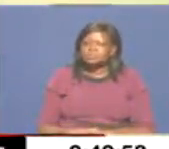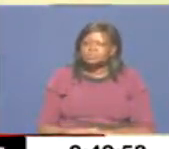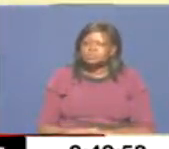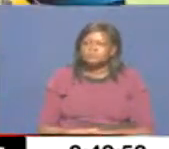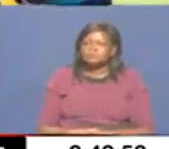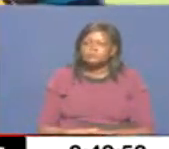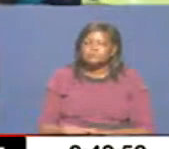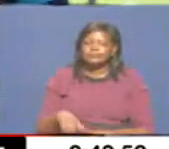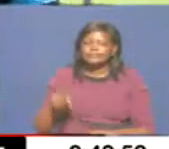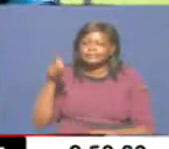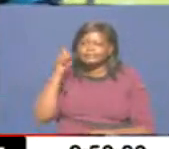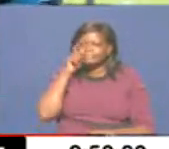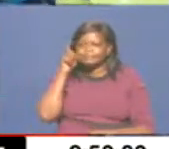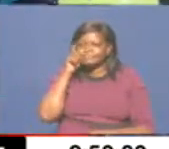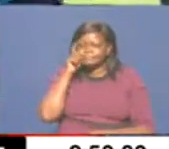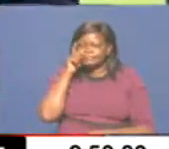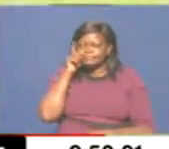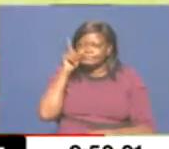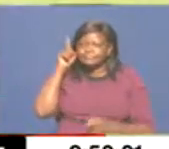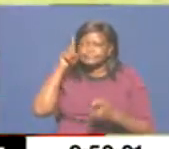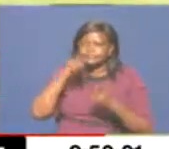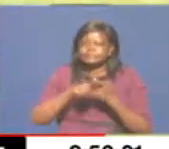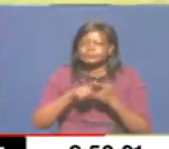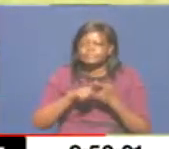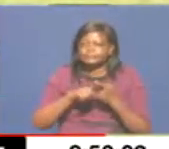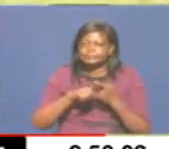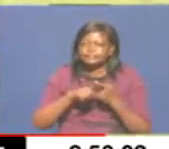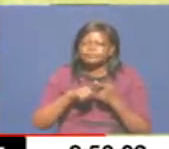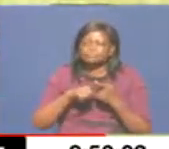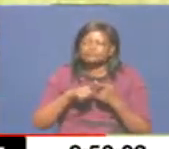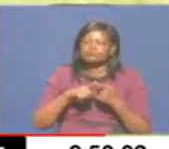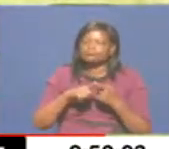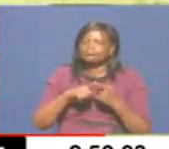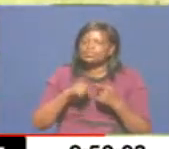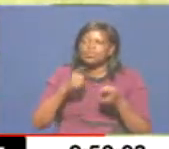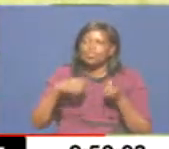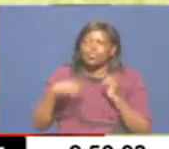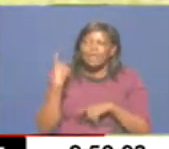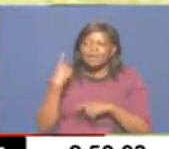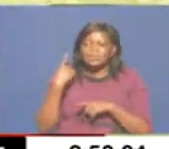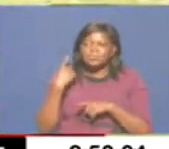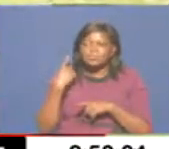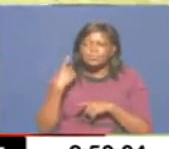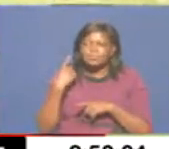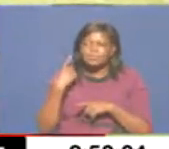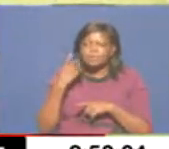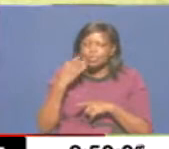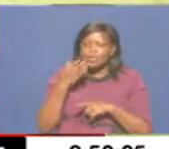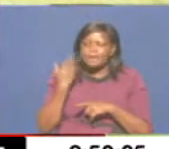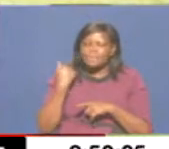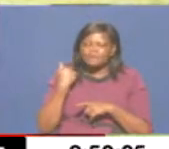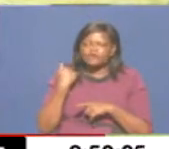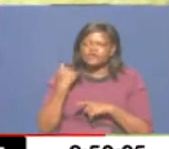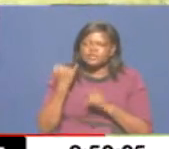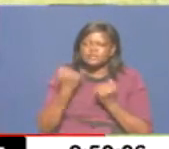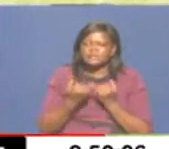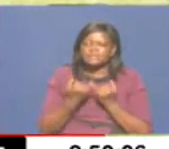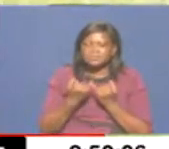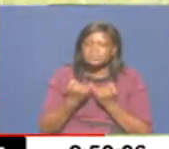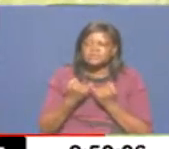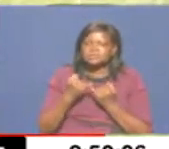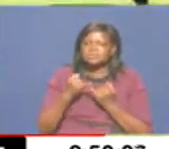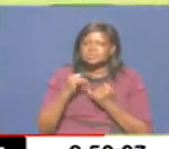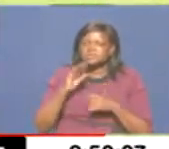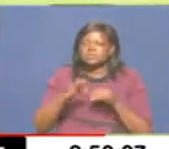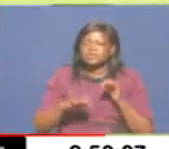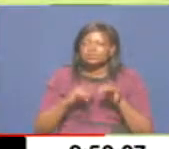Tusker FC will be aiming to overturn a narrow 1-0 loss to Zamalek in the first leg played on Saturday at the Nyayo National Stadium. The Robert Matano Chargers